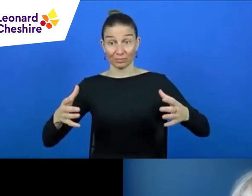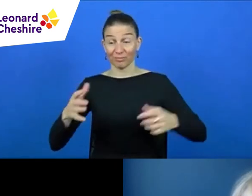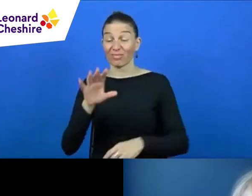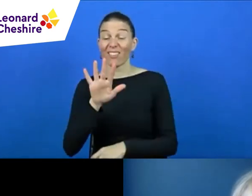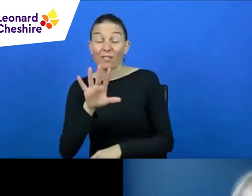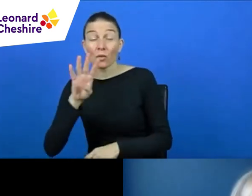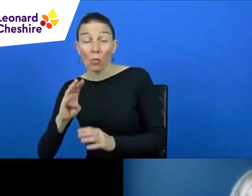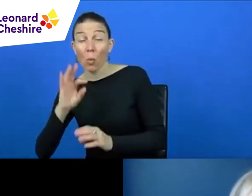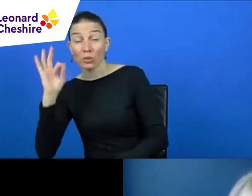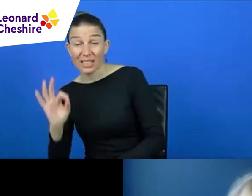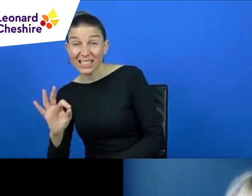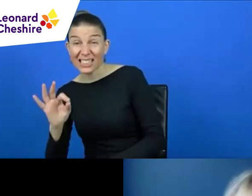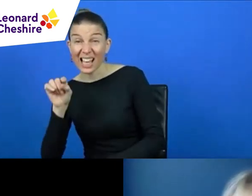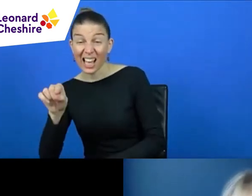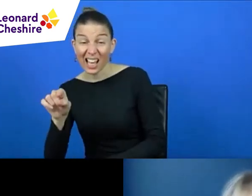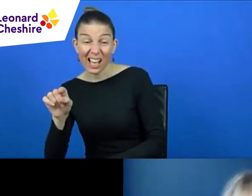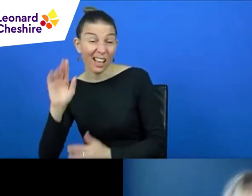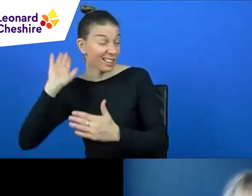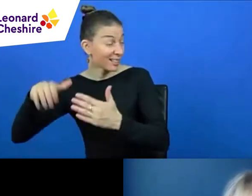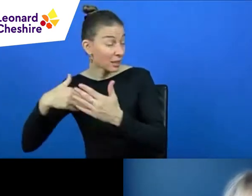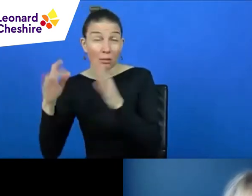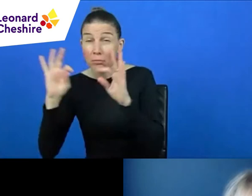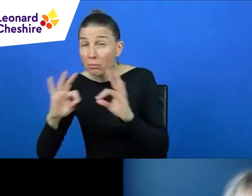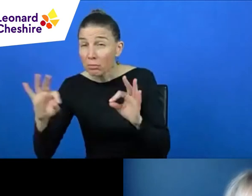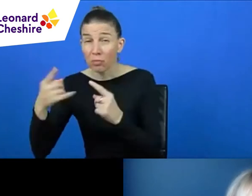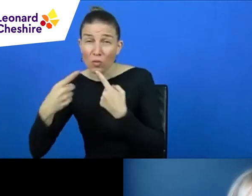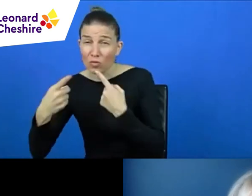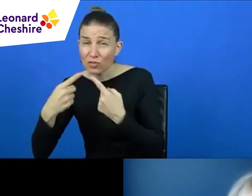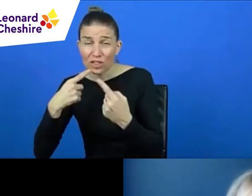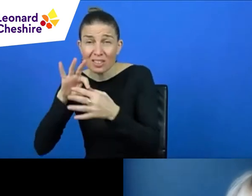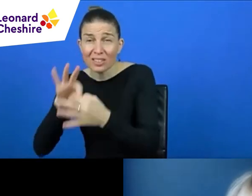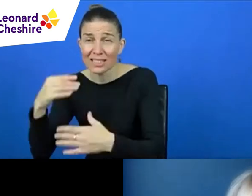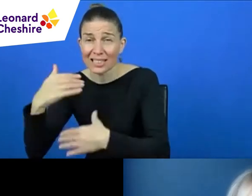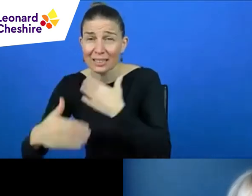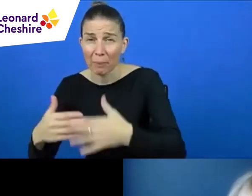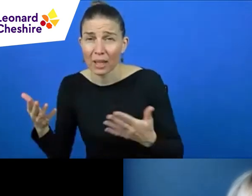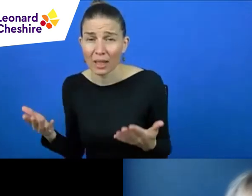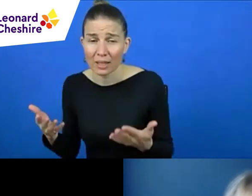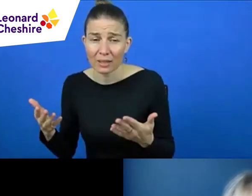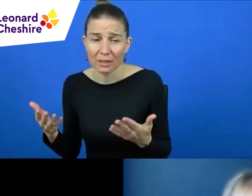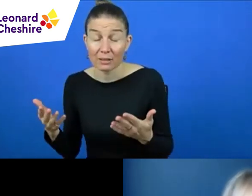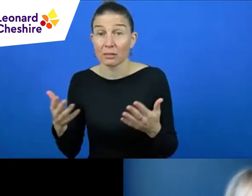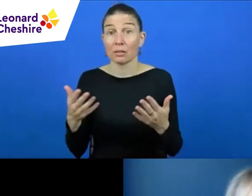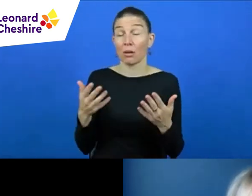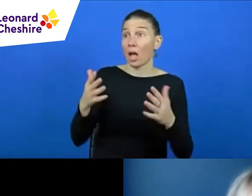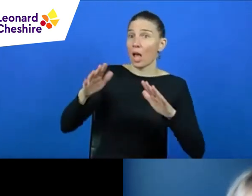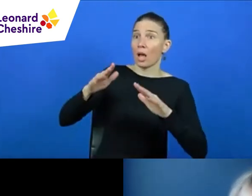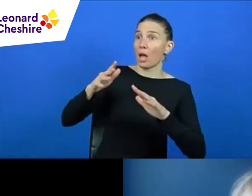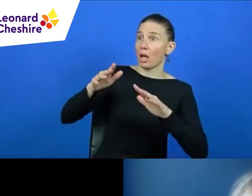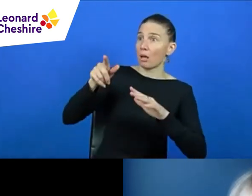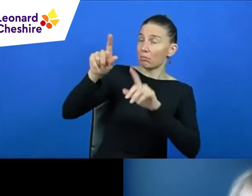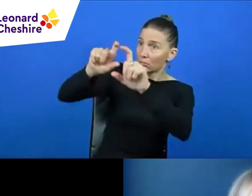and businesses had never had a conversation about disability. So how on earth were we ever going to change